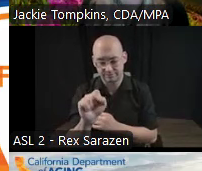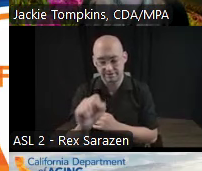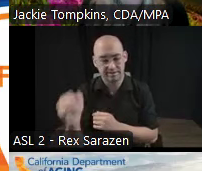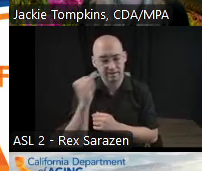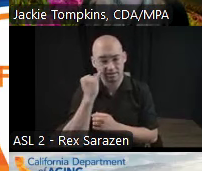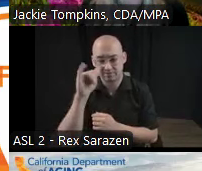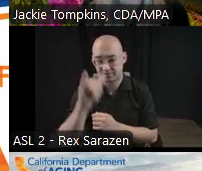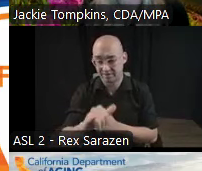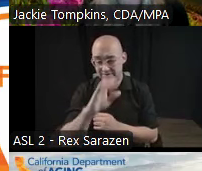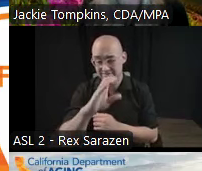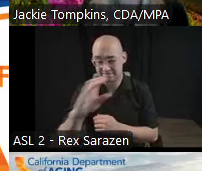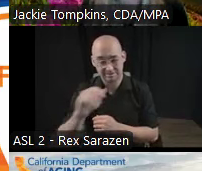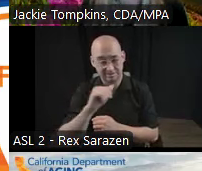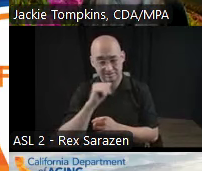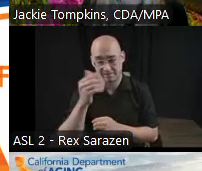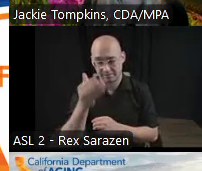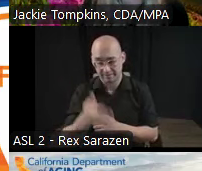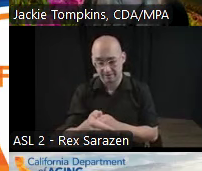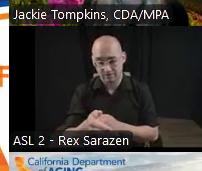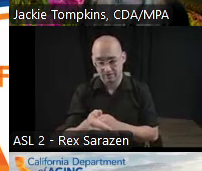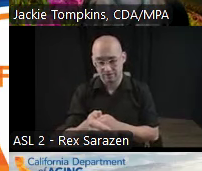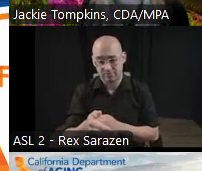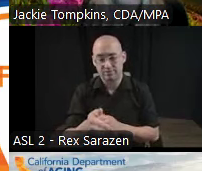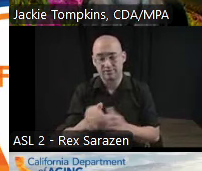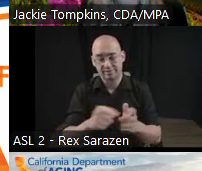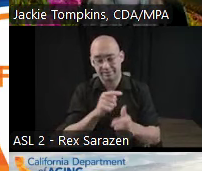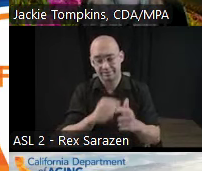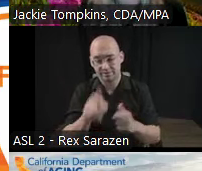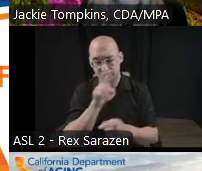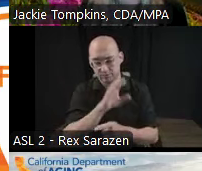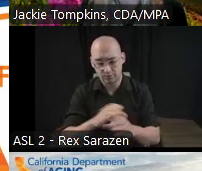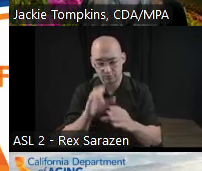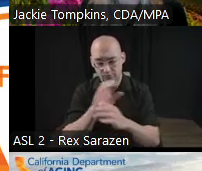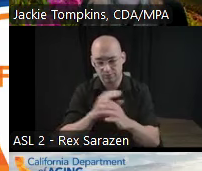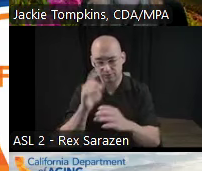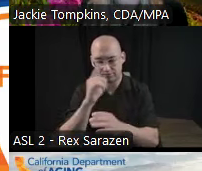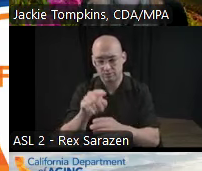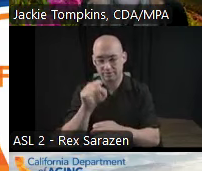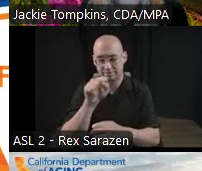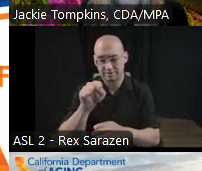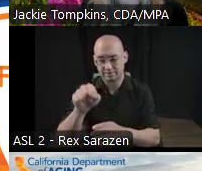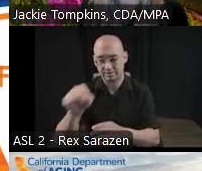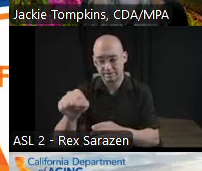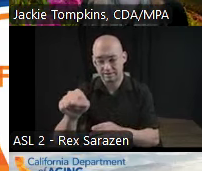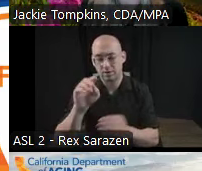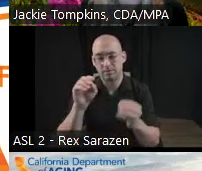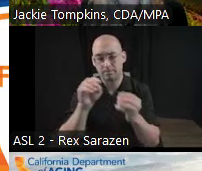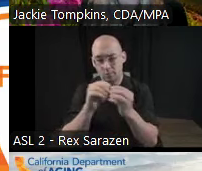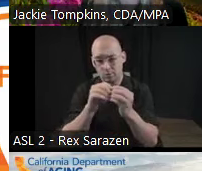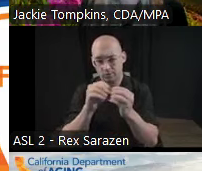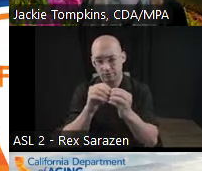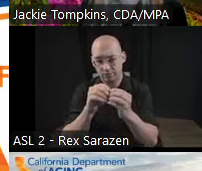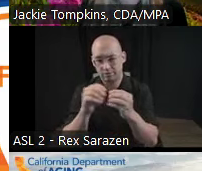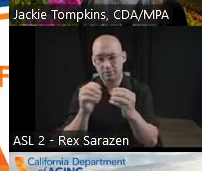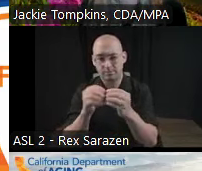not automatically available on your Zoom toolbar, please select More, and then there will be an